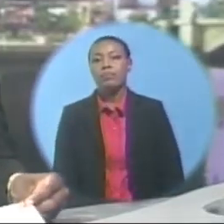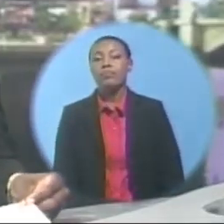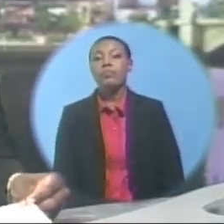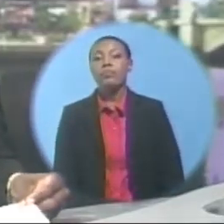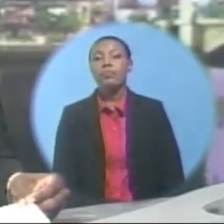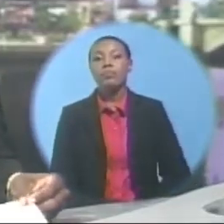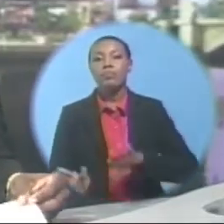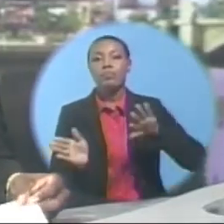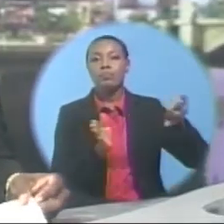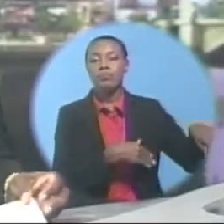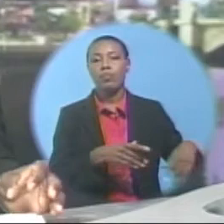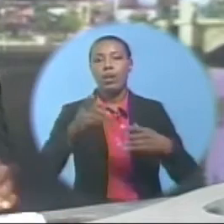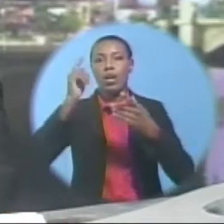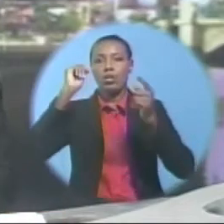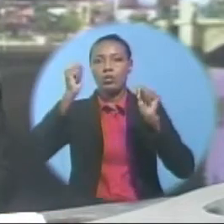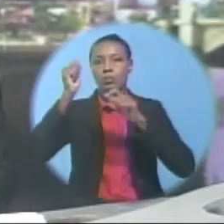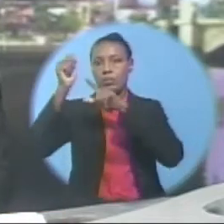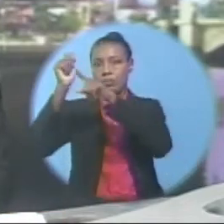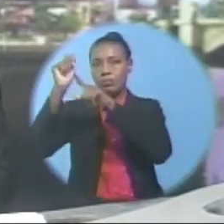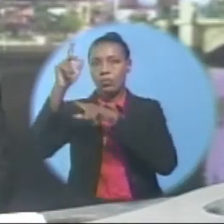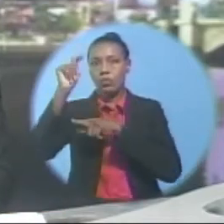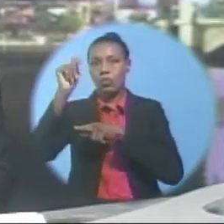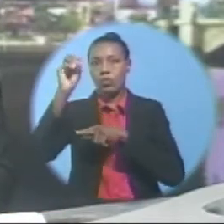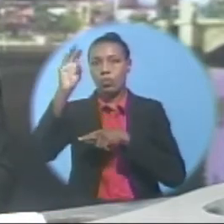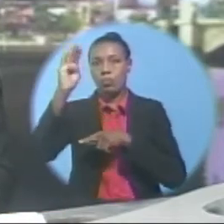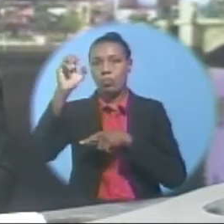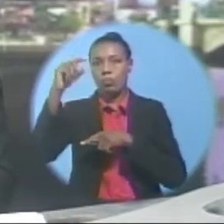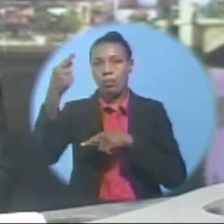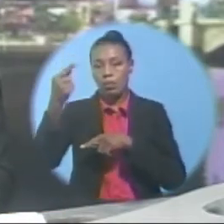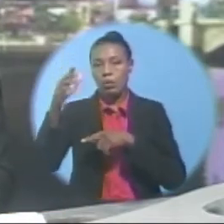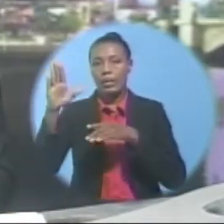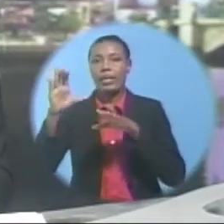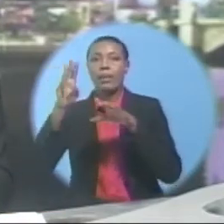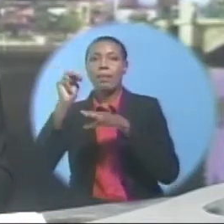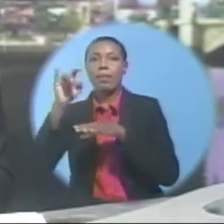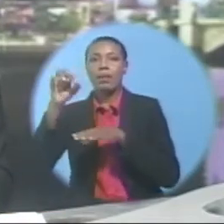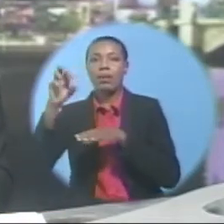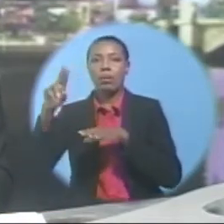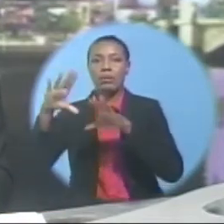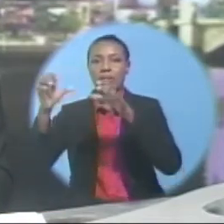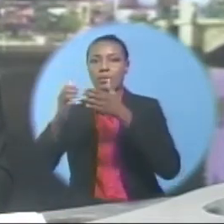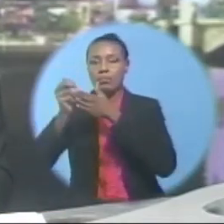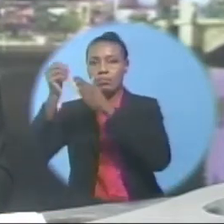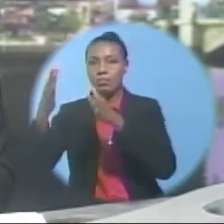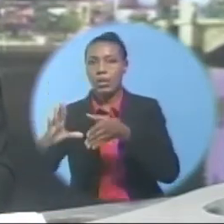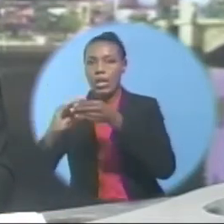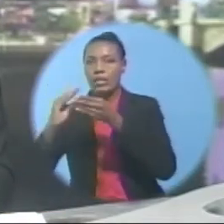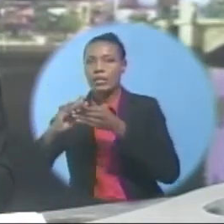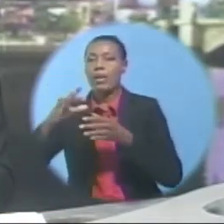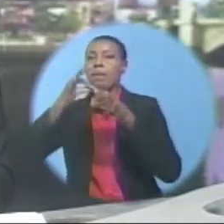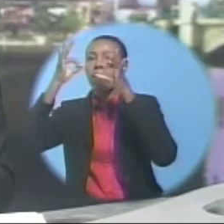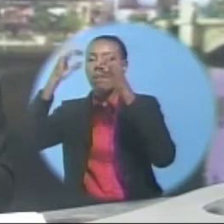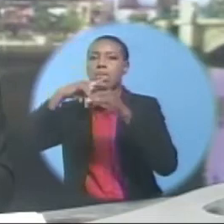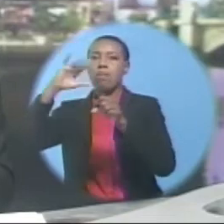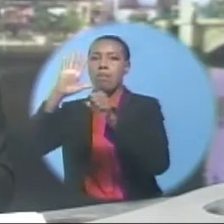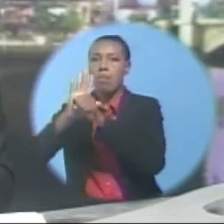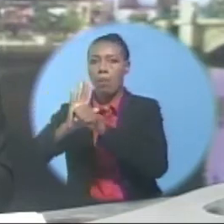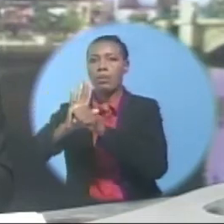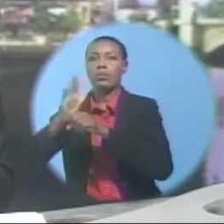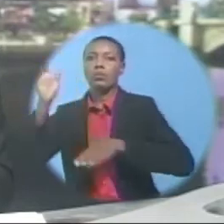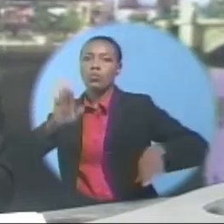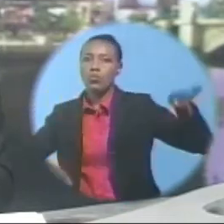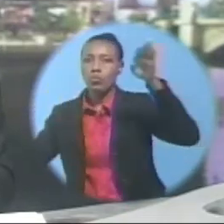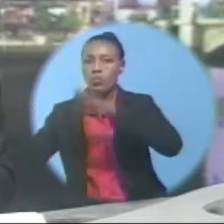Minority leader in the Trinidad and the Tobago House of Assembly, Watson Duke, is following through with his vow to swim from Tobago